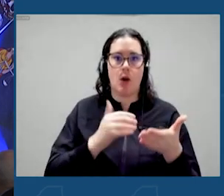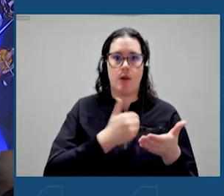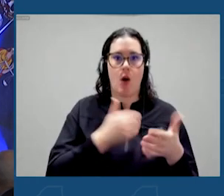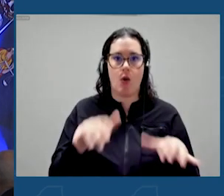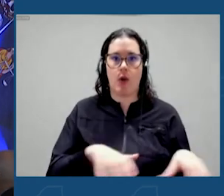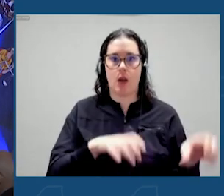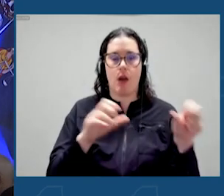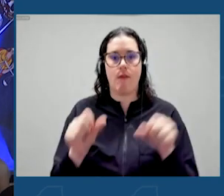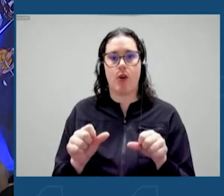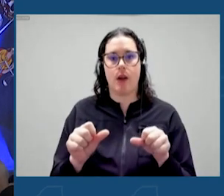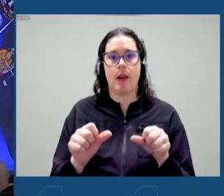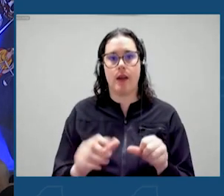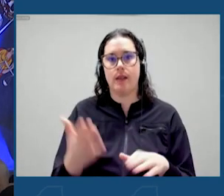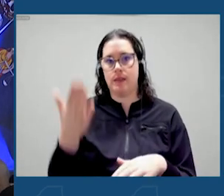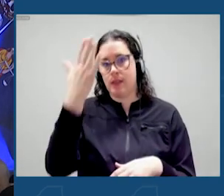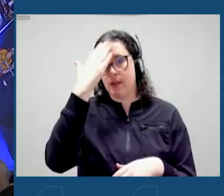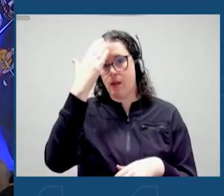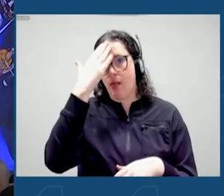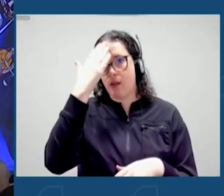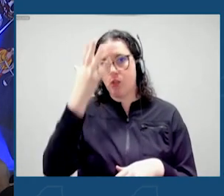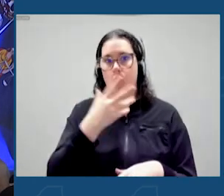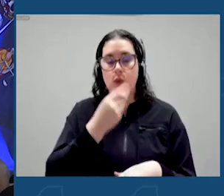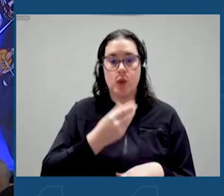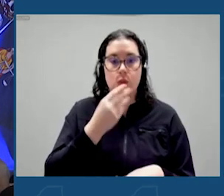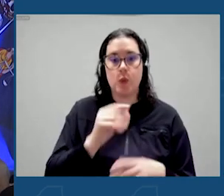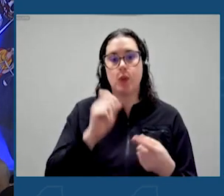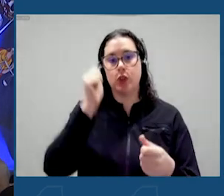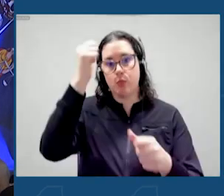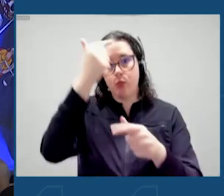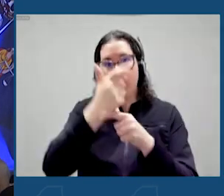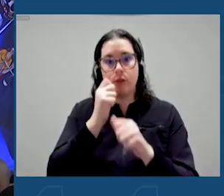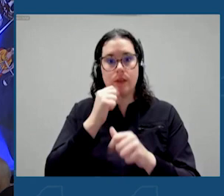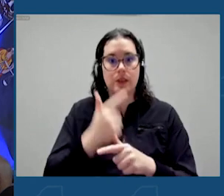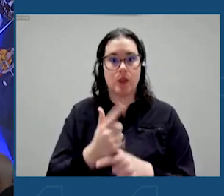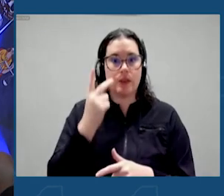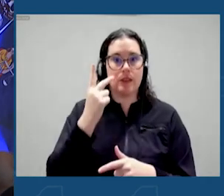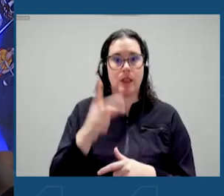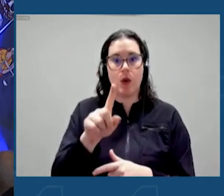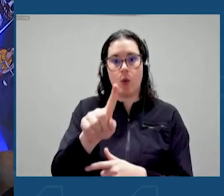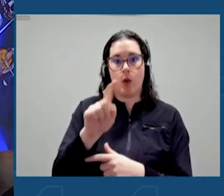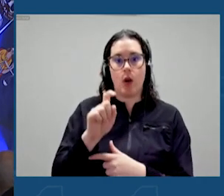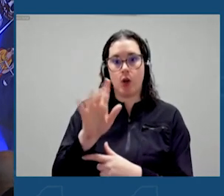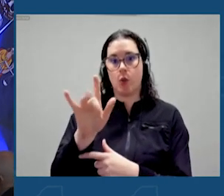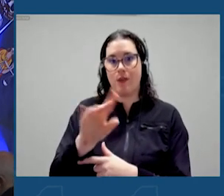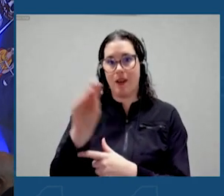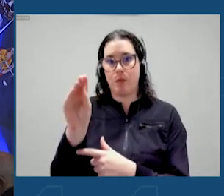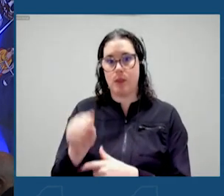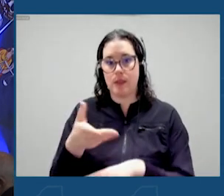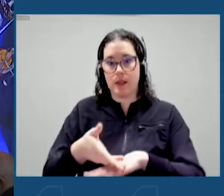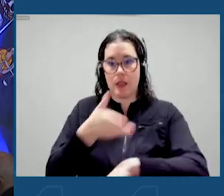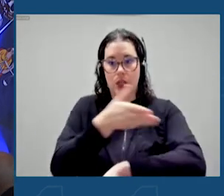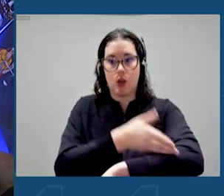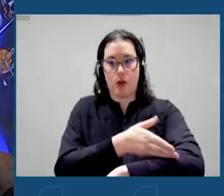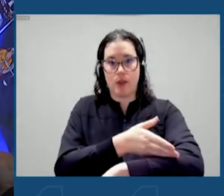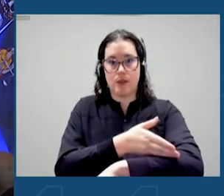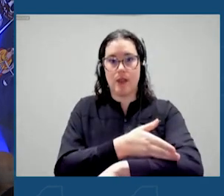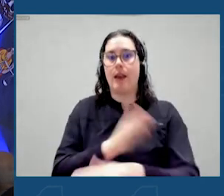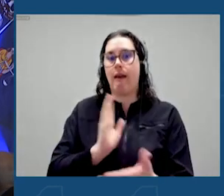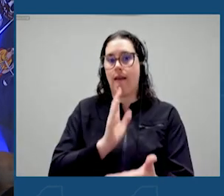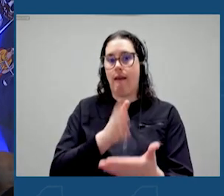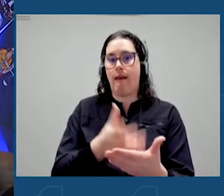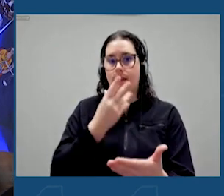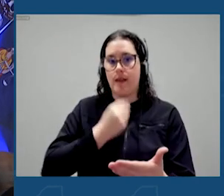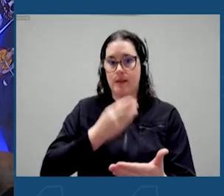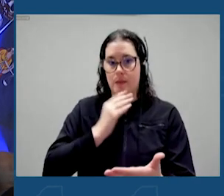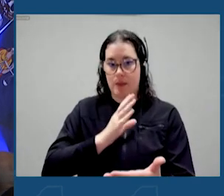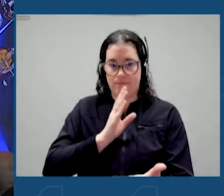is acknowledging that our Jewish brothers and sisters are seeing a 125% increase in anti-Semitism. Part of our